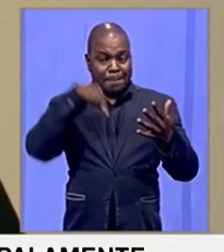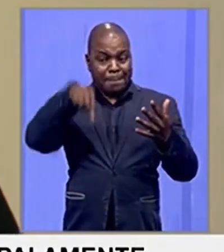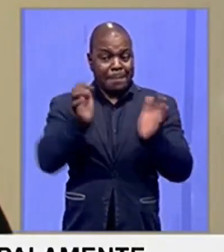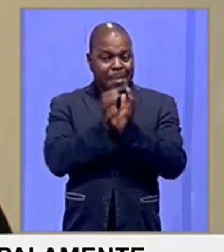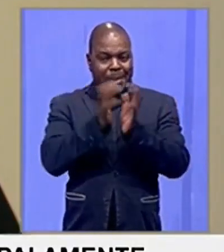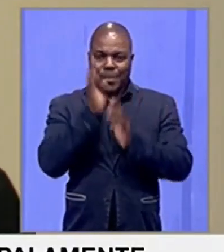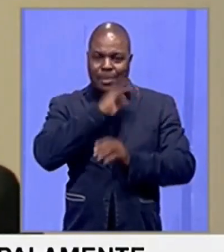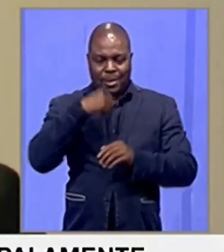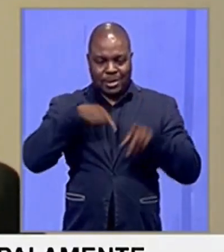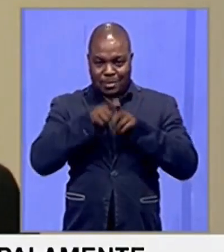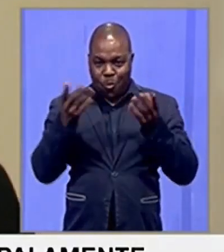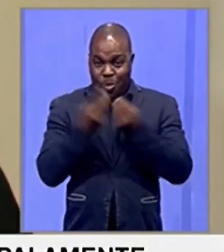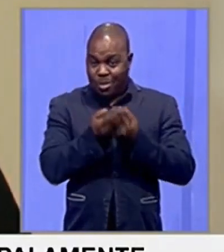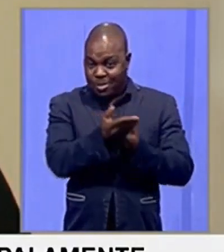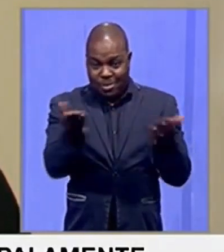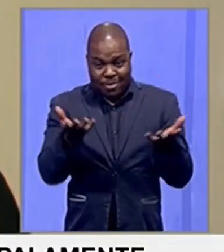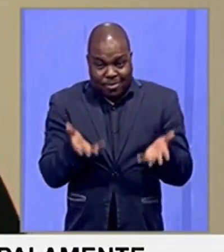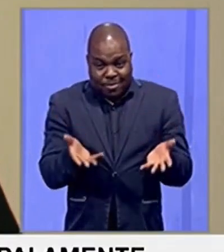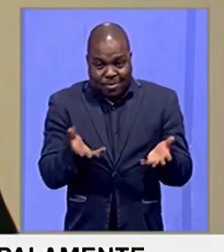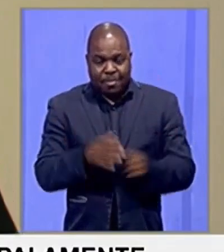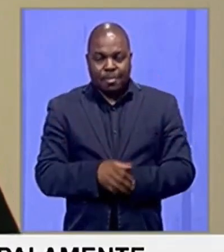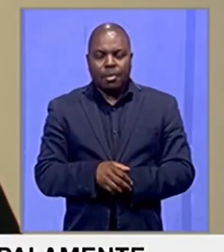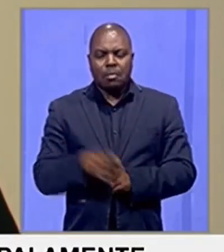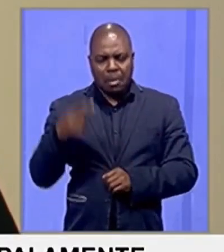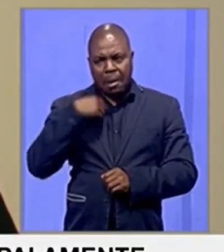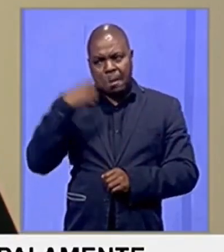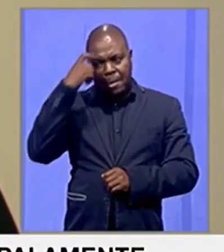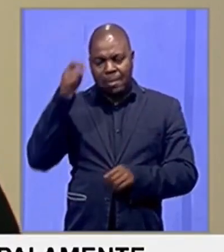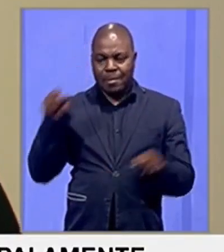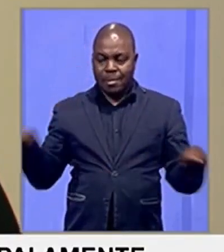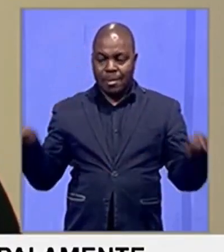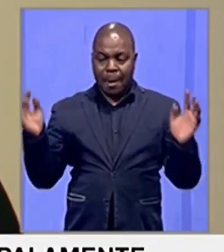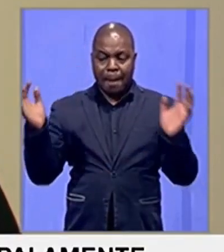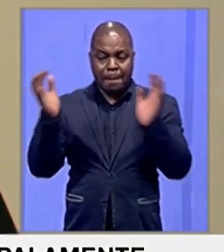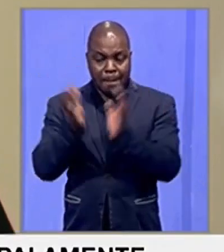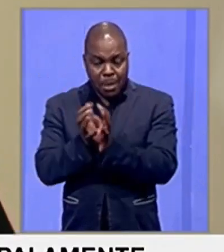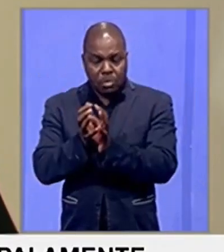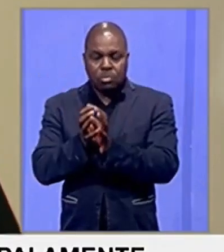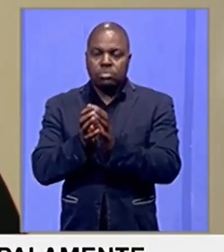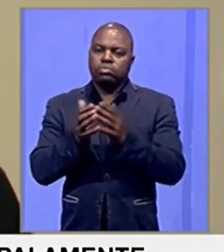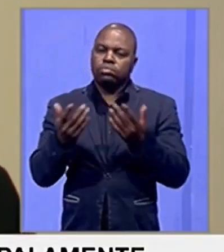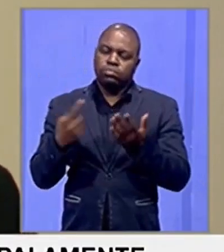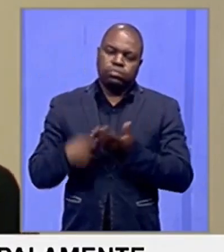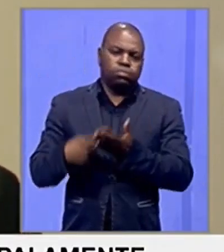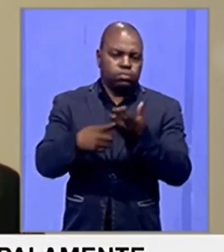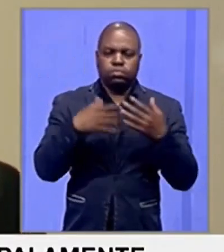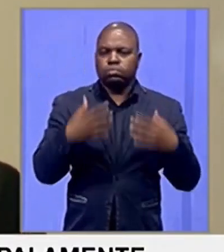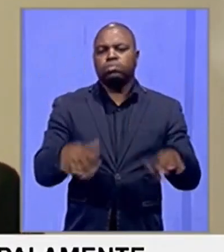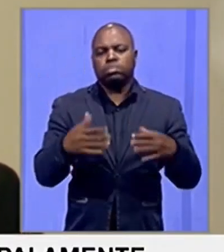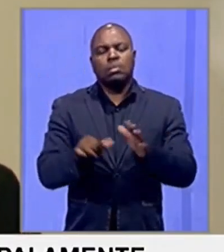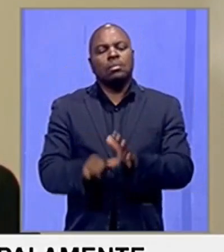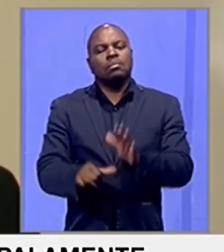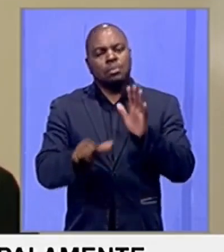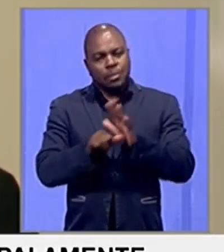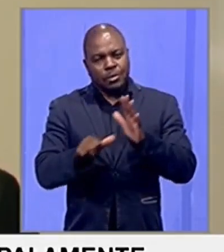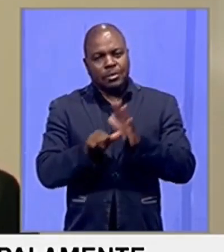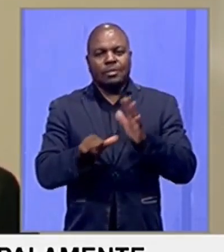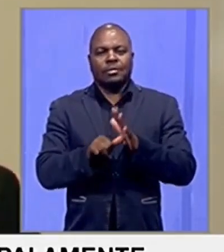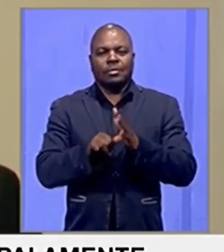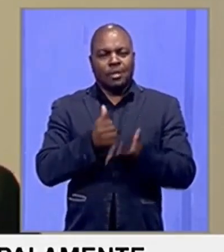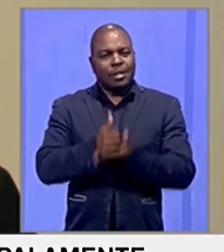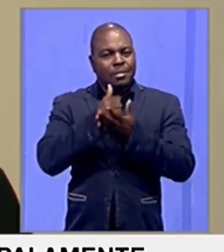was with you here, there were fruitful discussions, and I think the